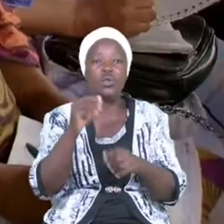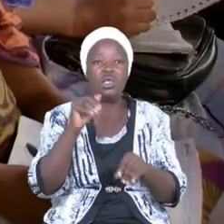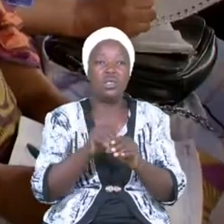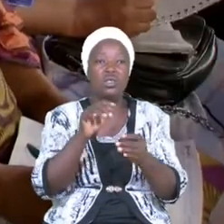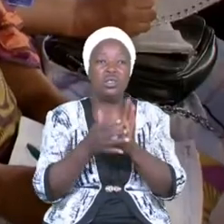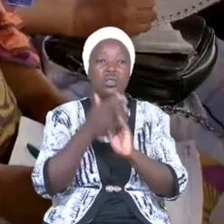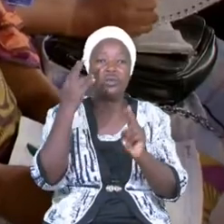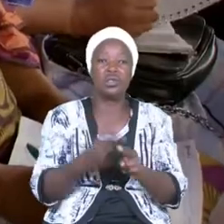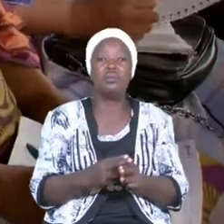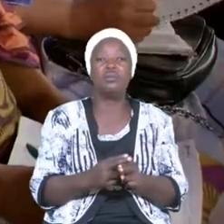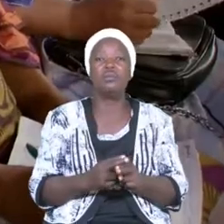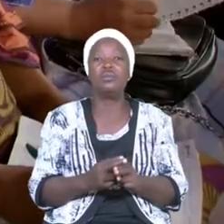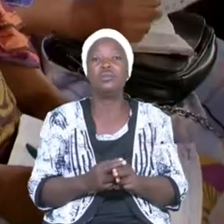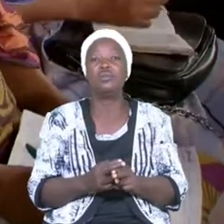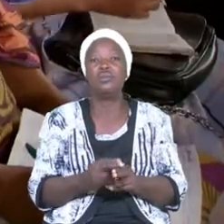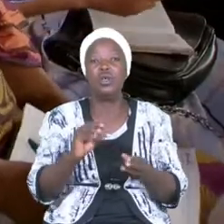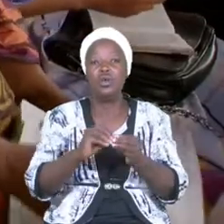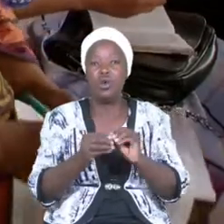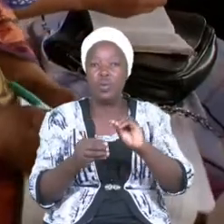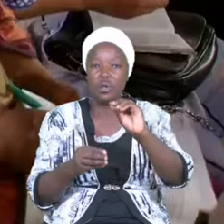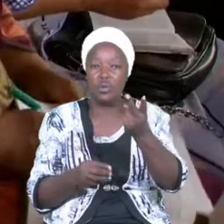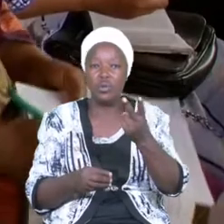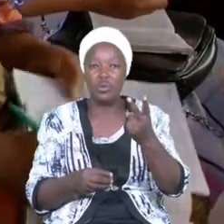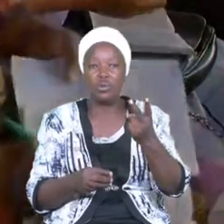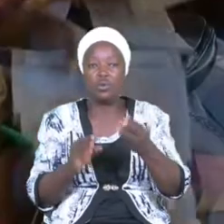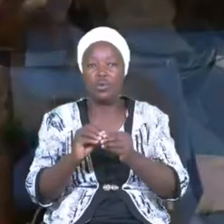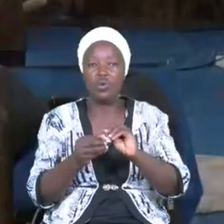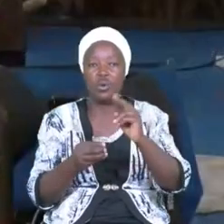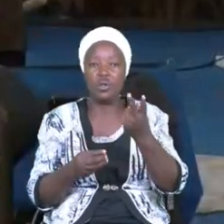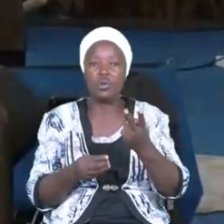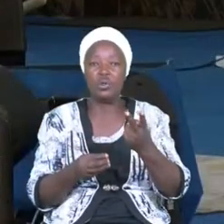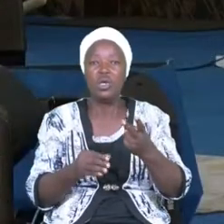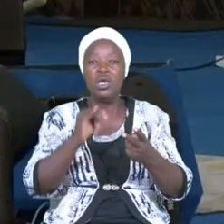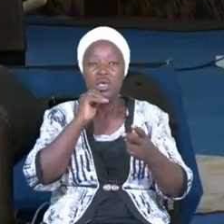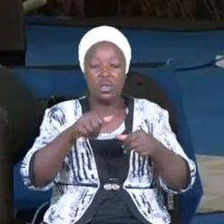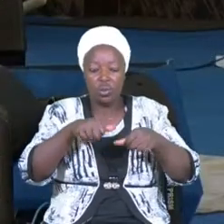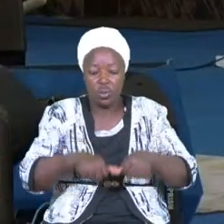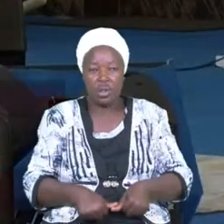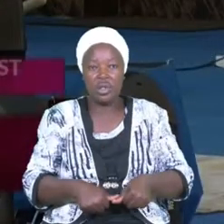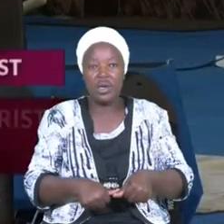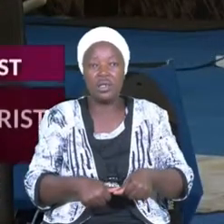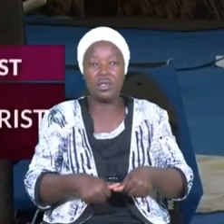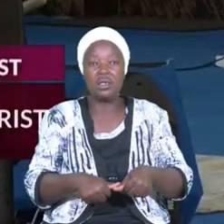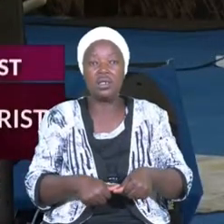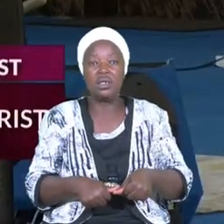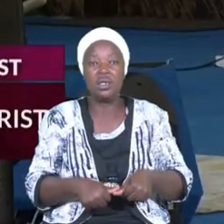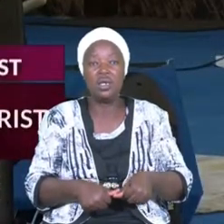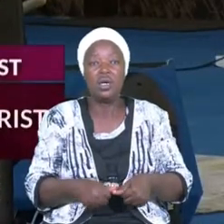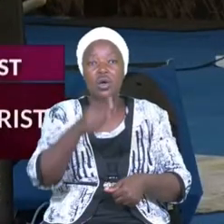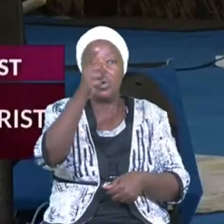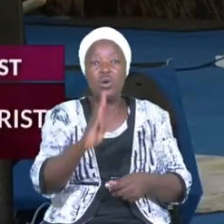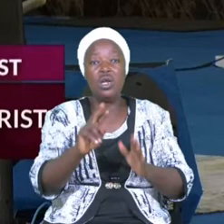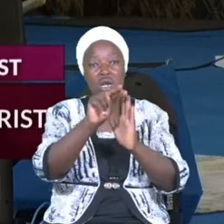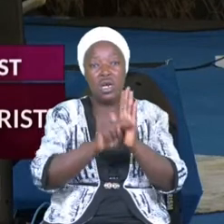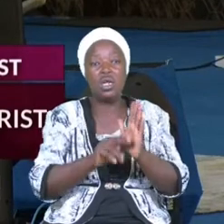Look at number two now. Number two, steadfast godliness with